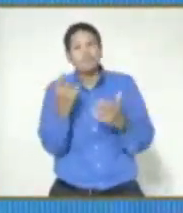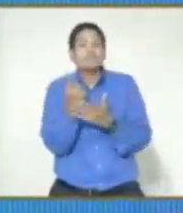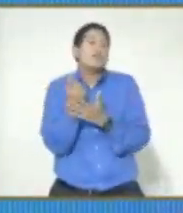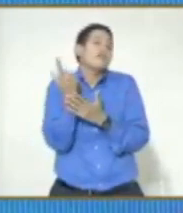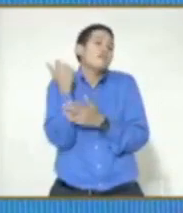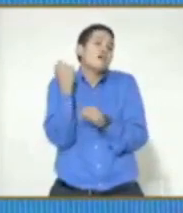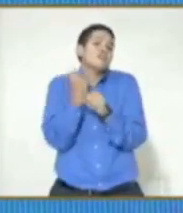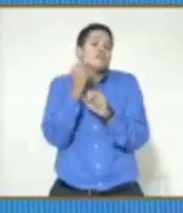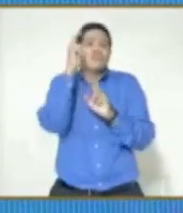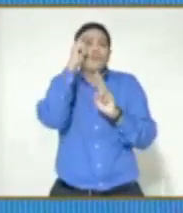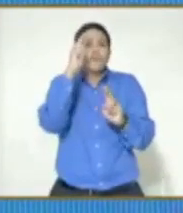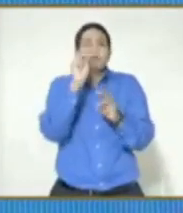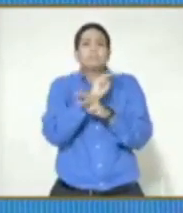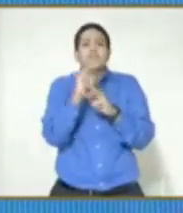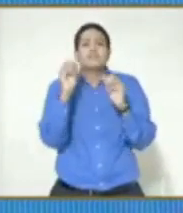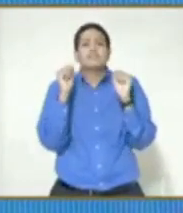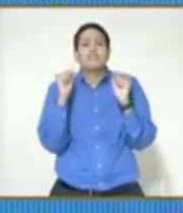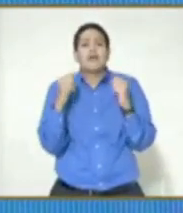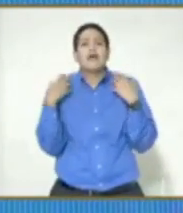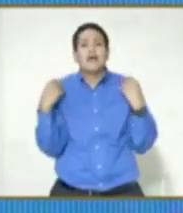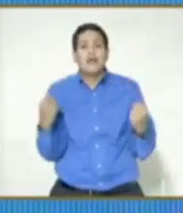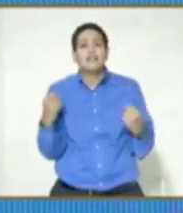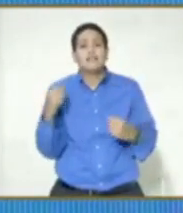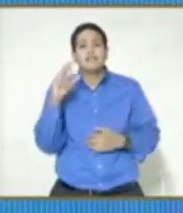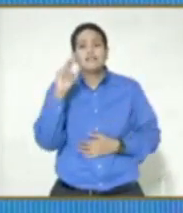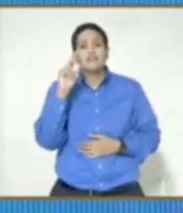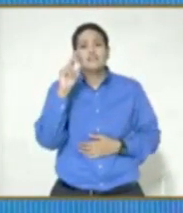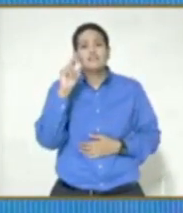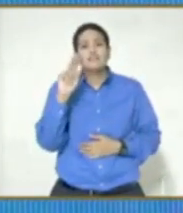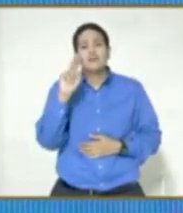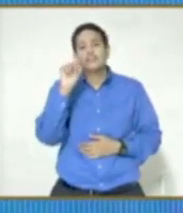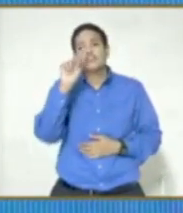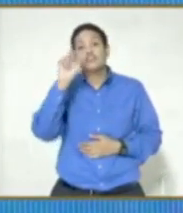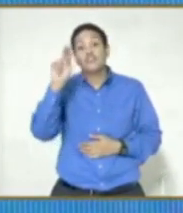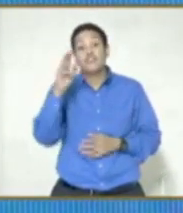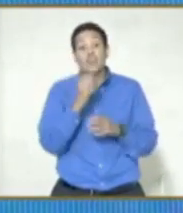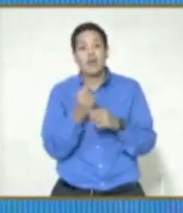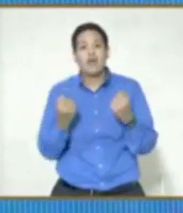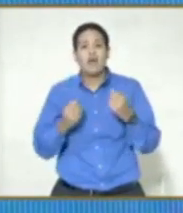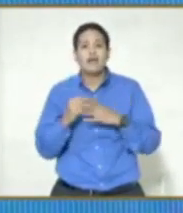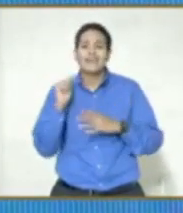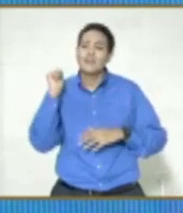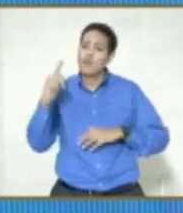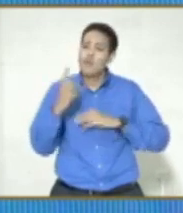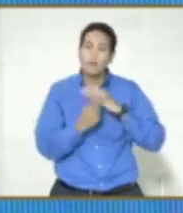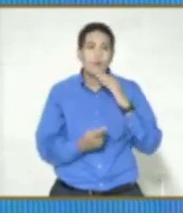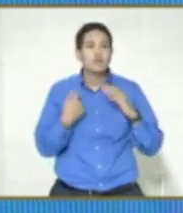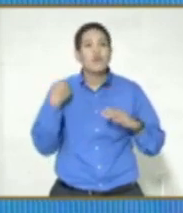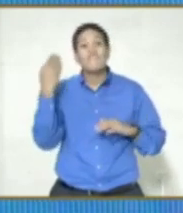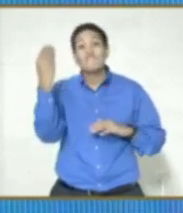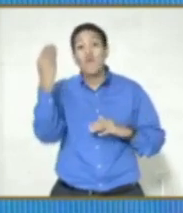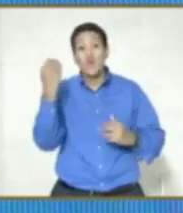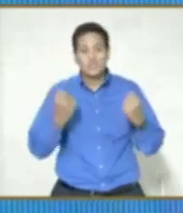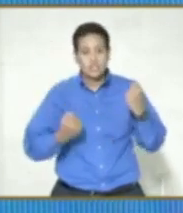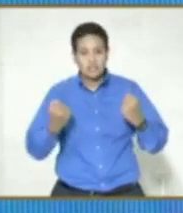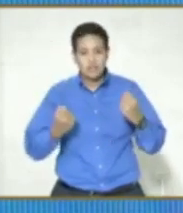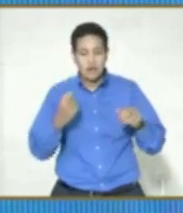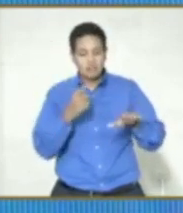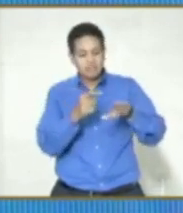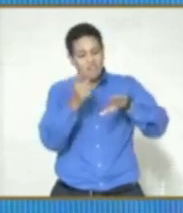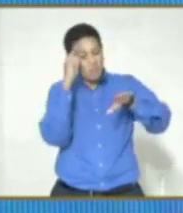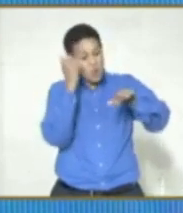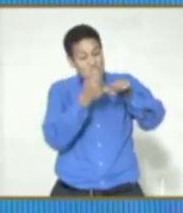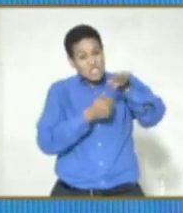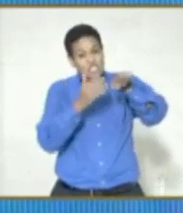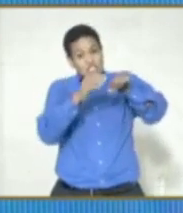Tufton, procured vehicles in every single parish. So we had 14 vehicles for every single parish. In addition to